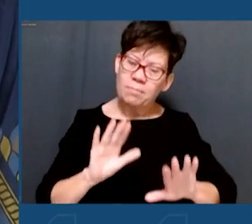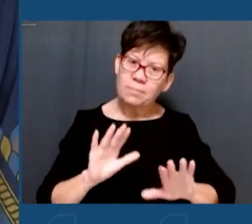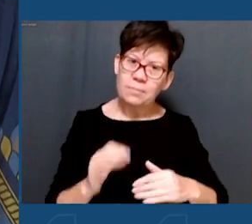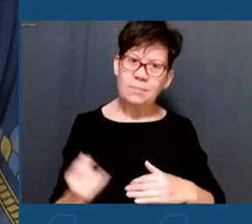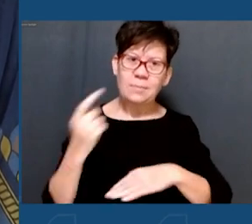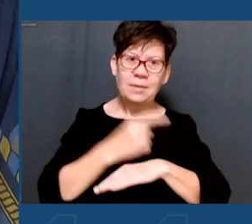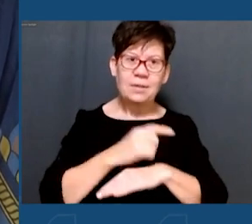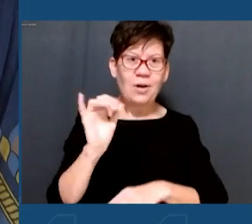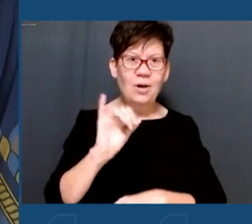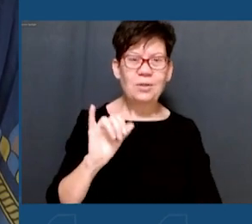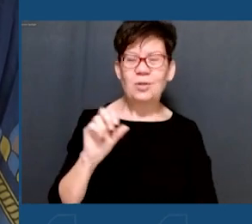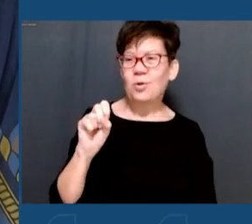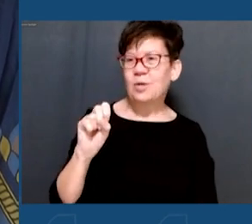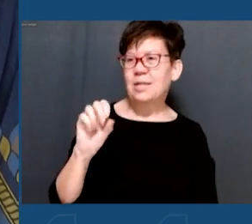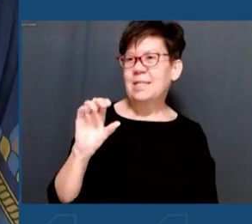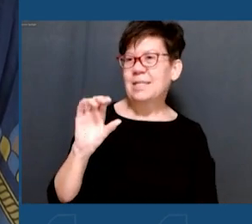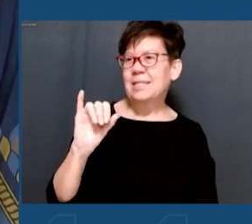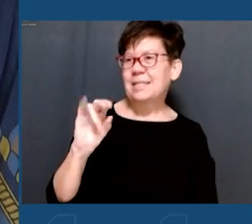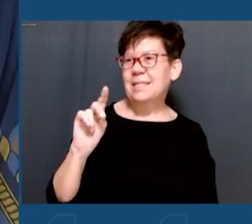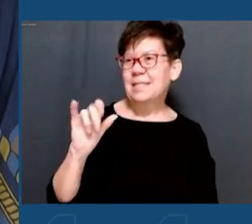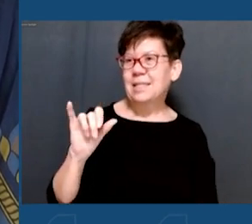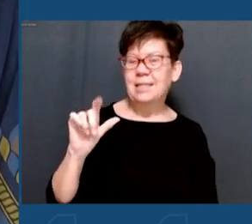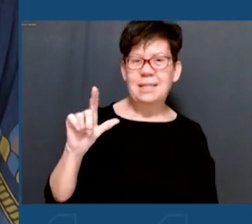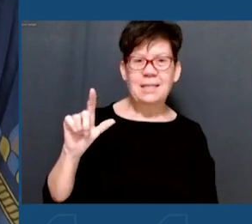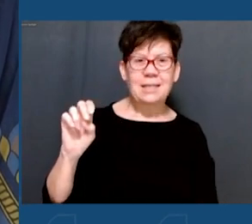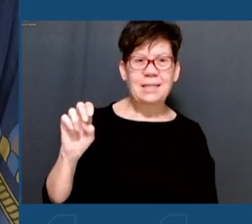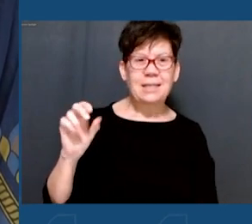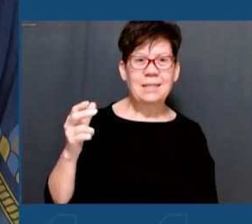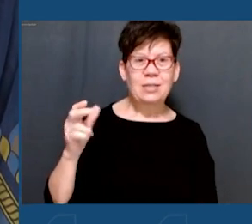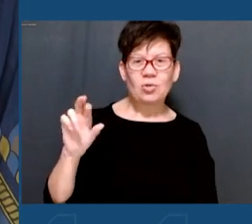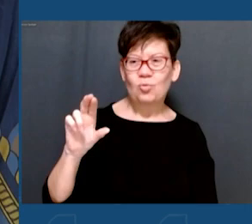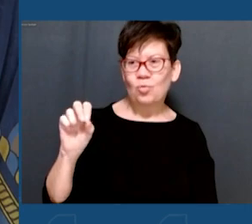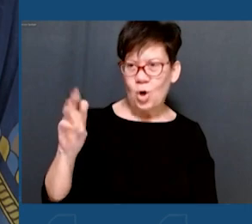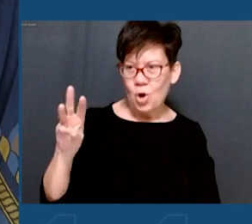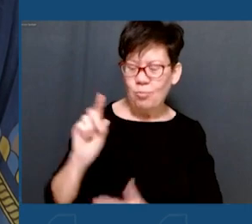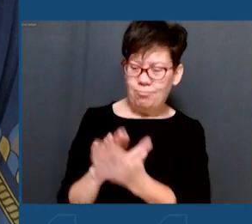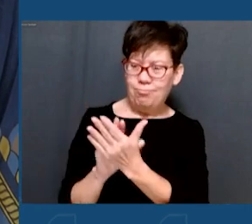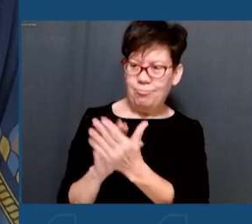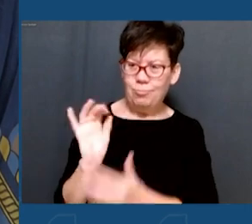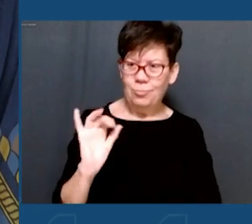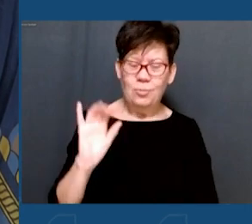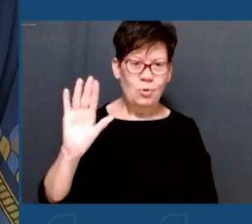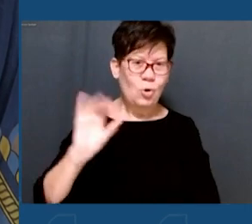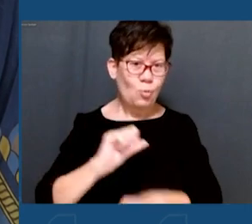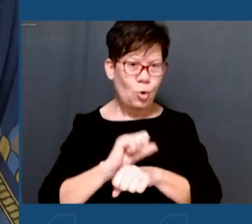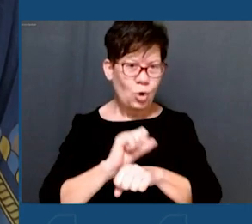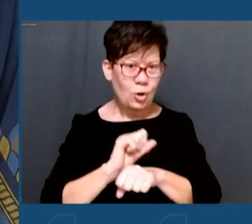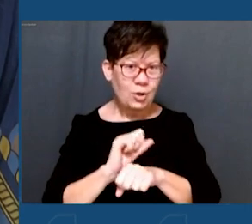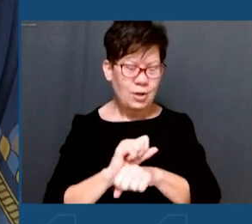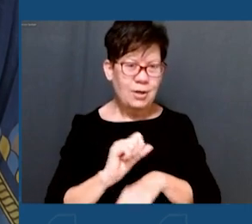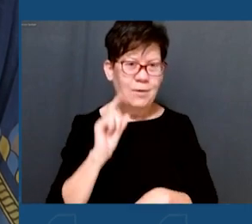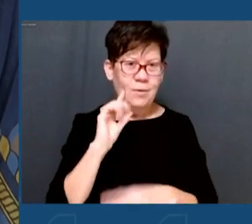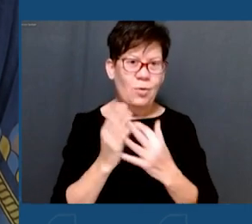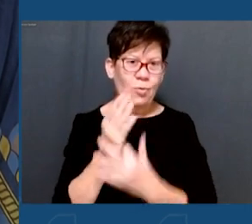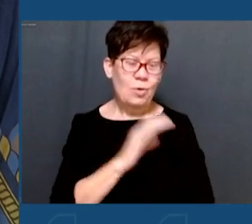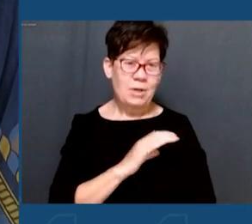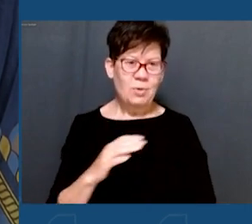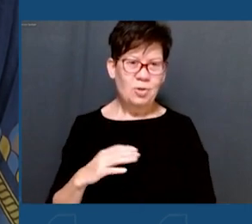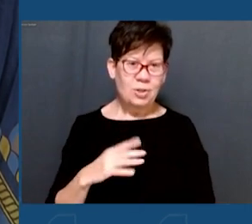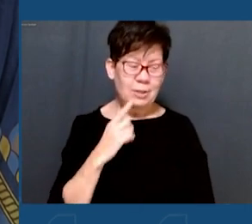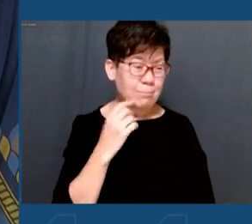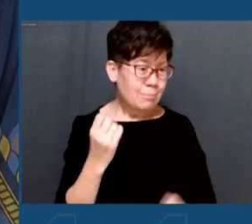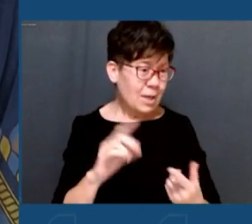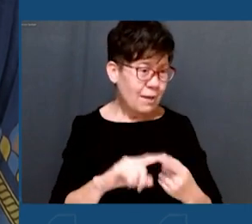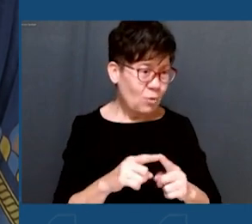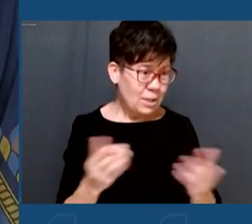Cindy Litro for her work on our state parks commission and all the work she does as well, and many friends here. But